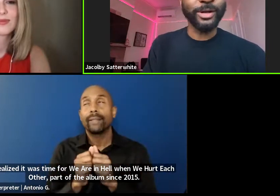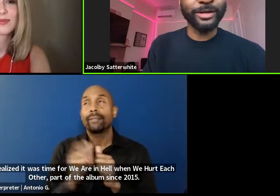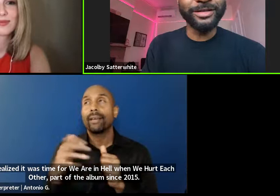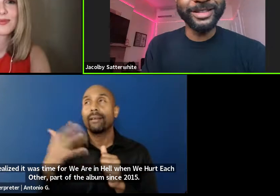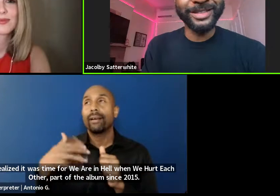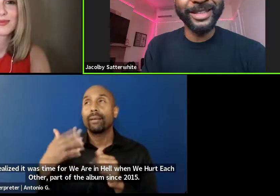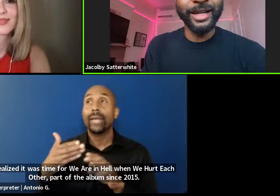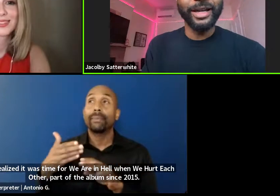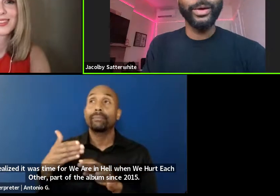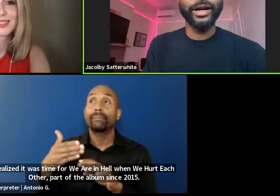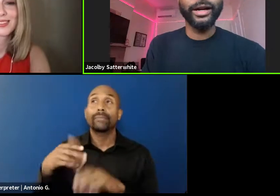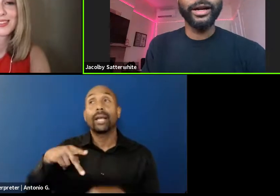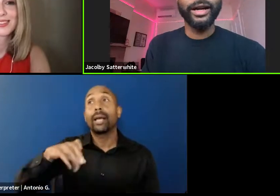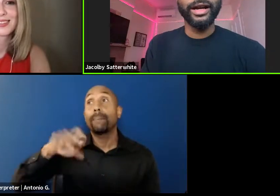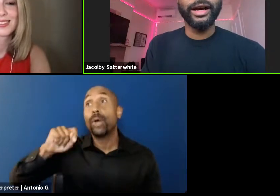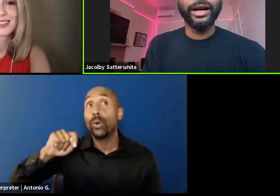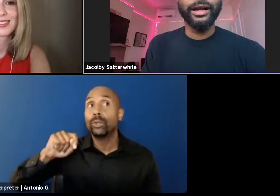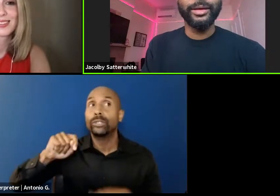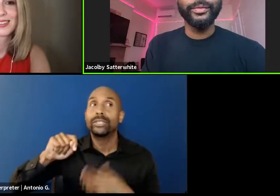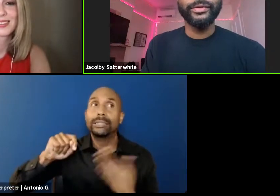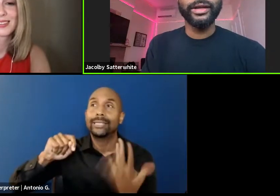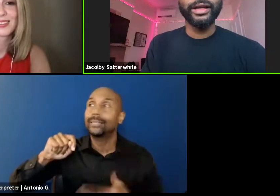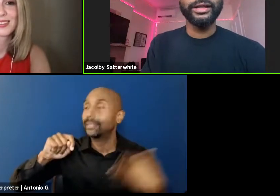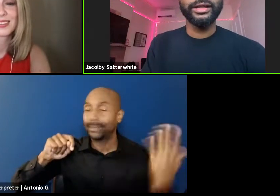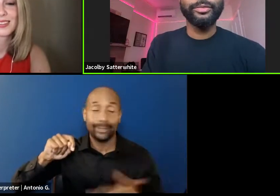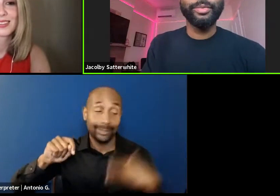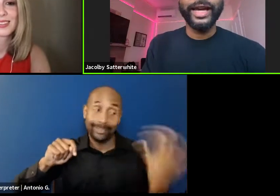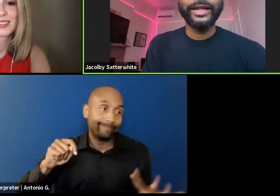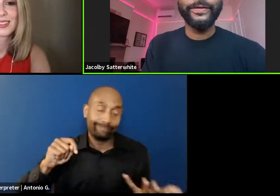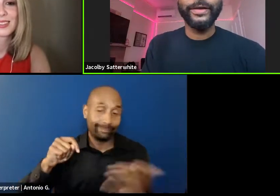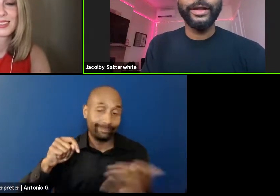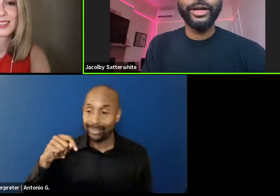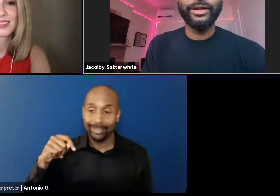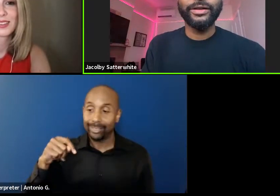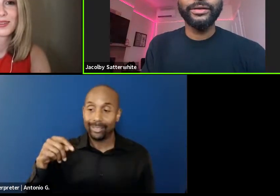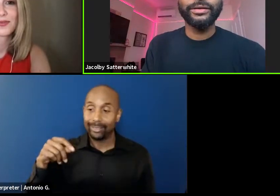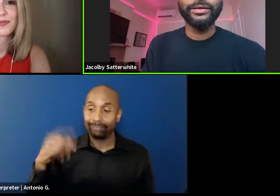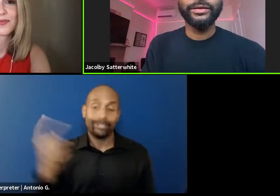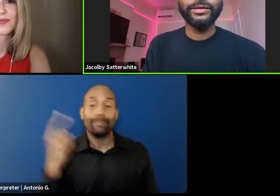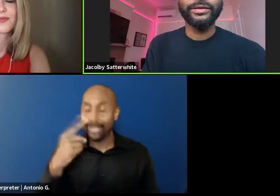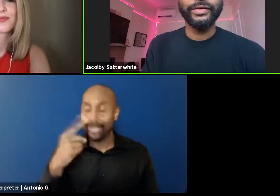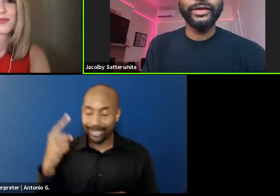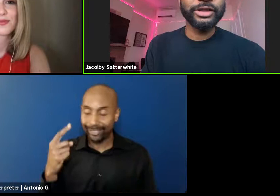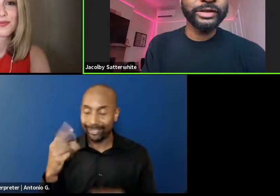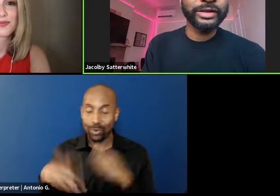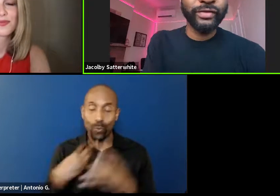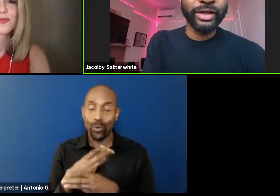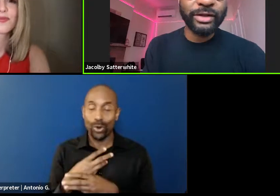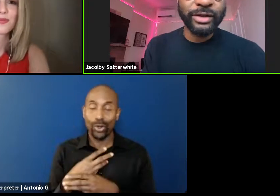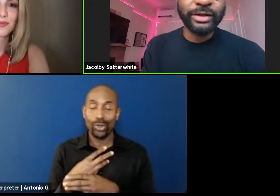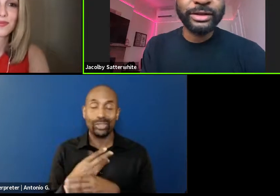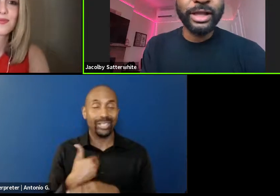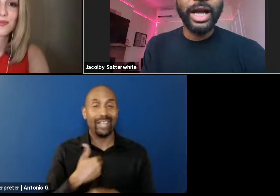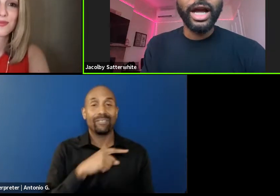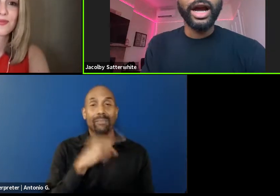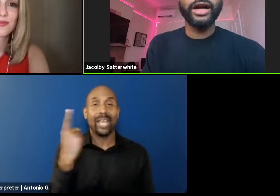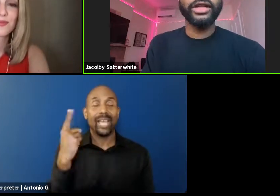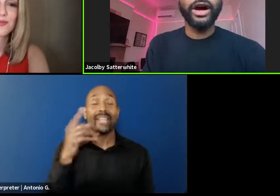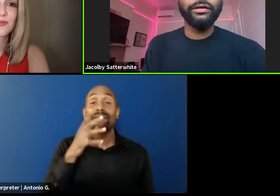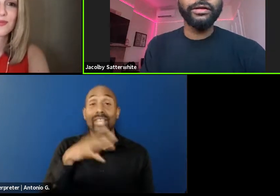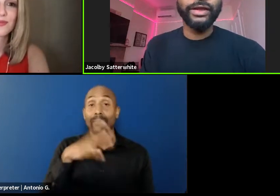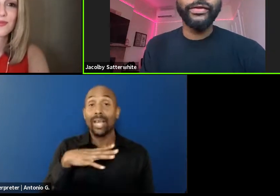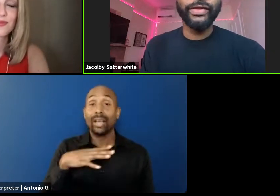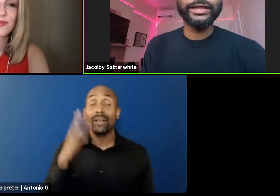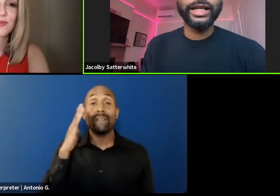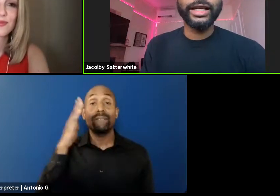something world where these Black female futurist figures are